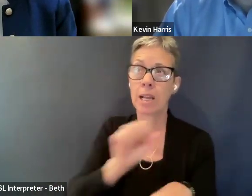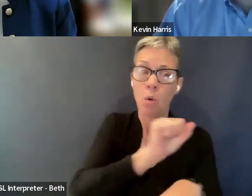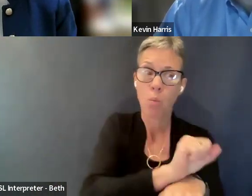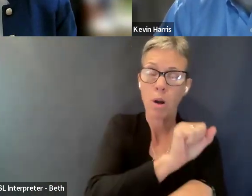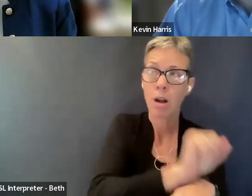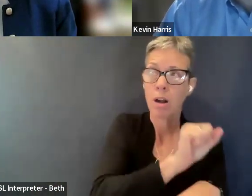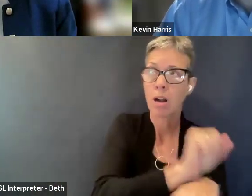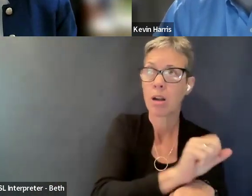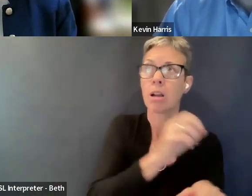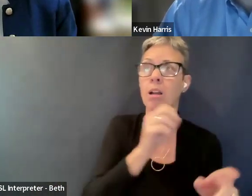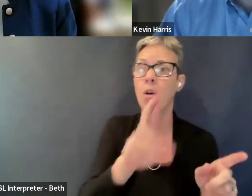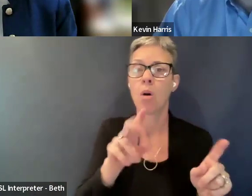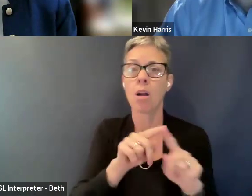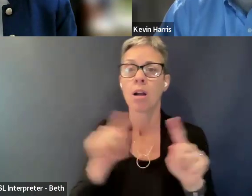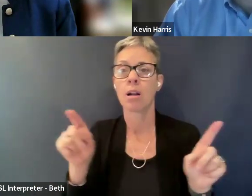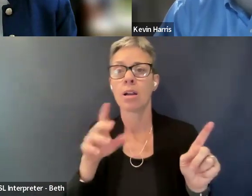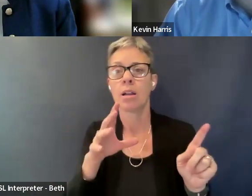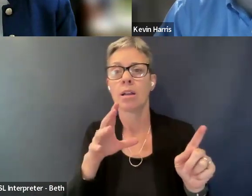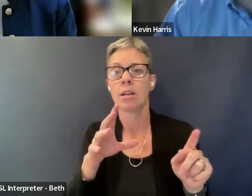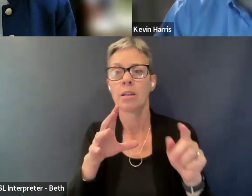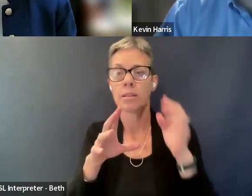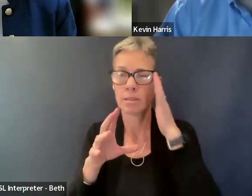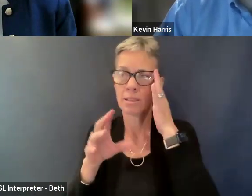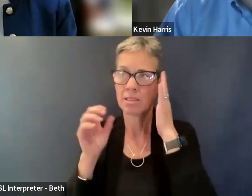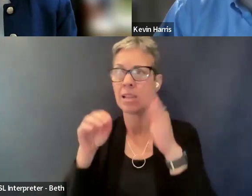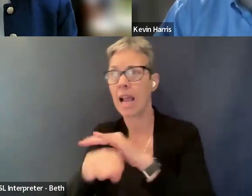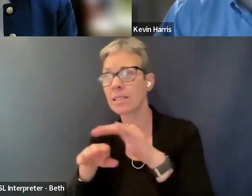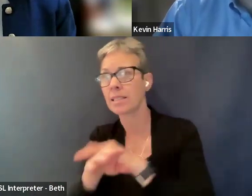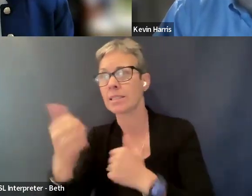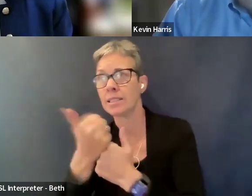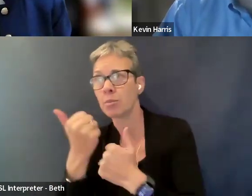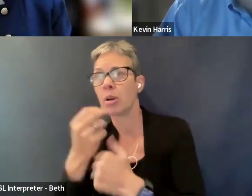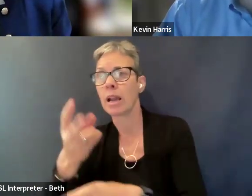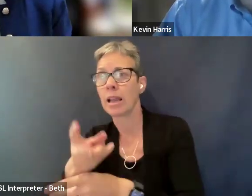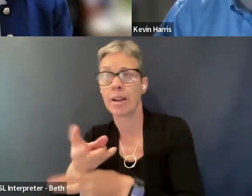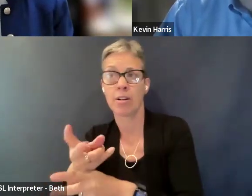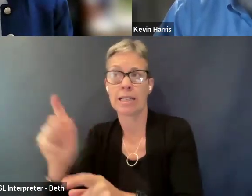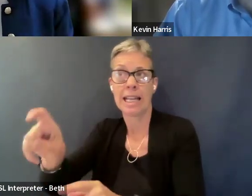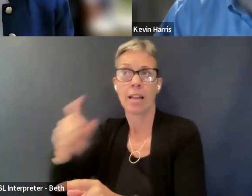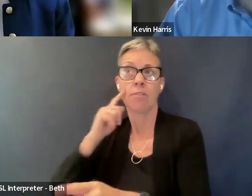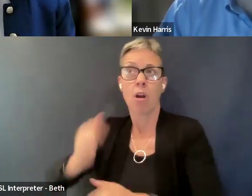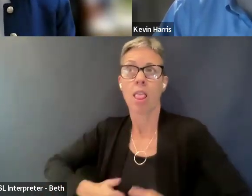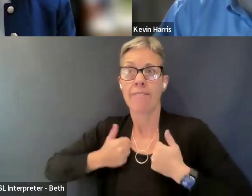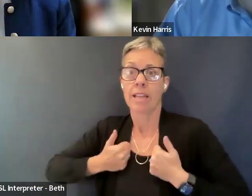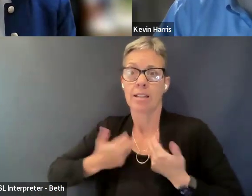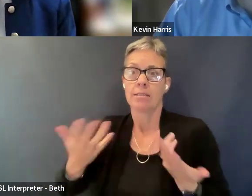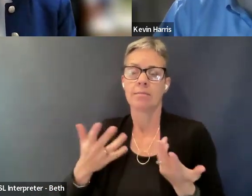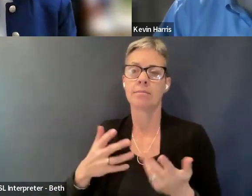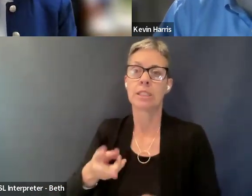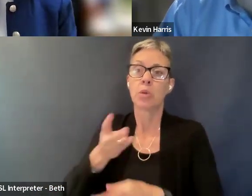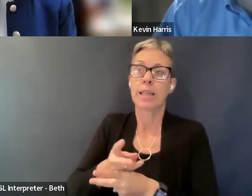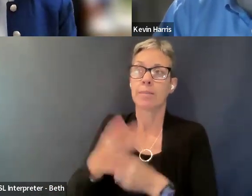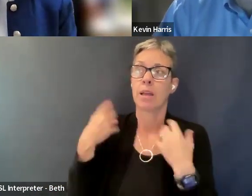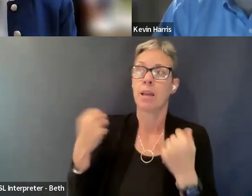opportunities and accessing the support and care that you need to live in a community. To retain healthcare insurance